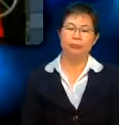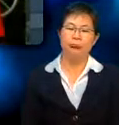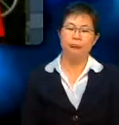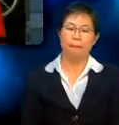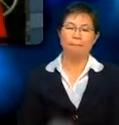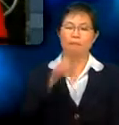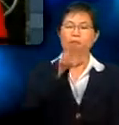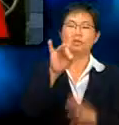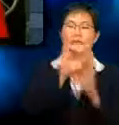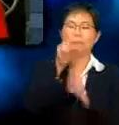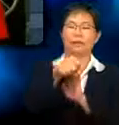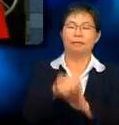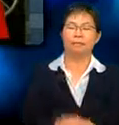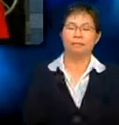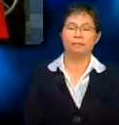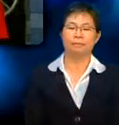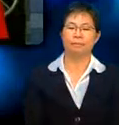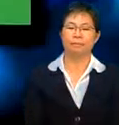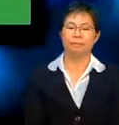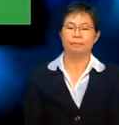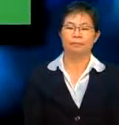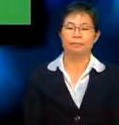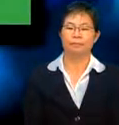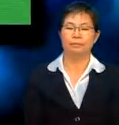Twenty-eight seconds.